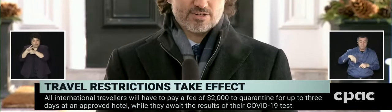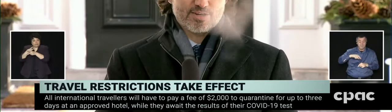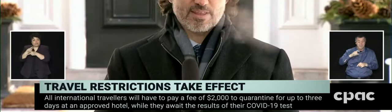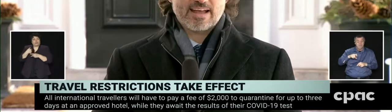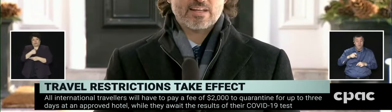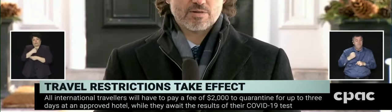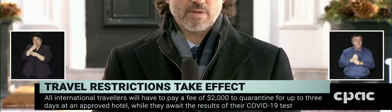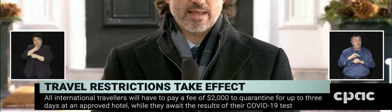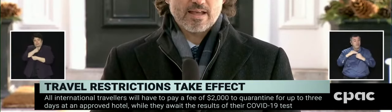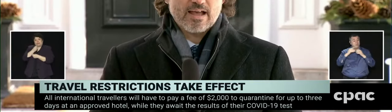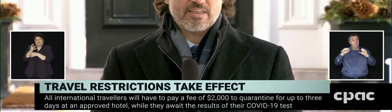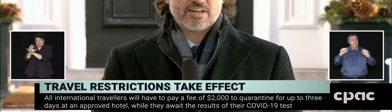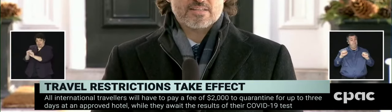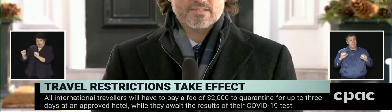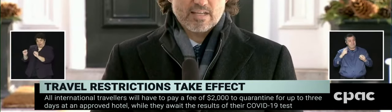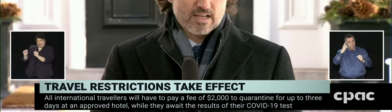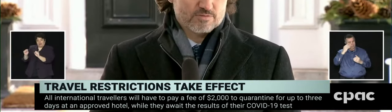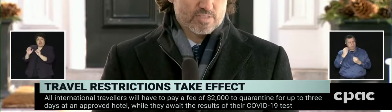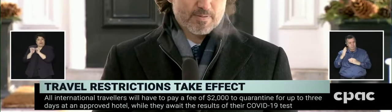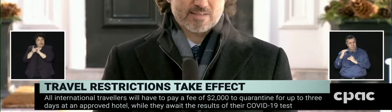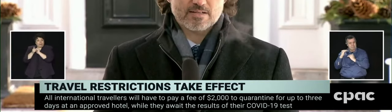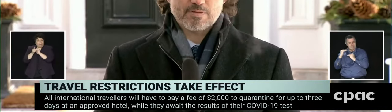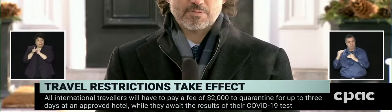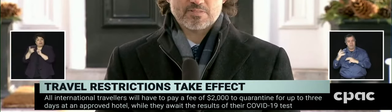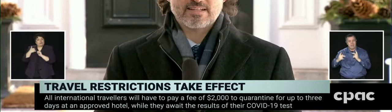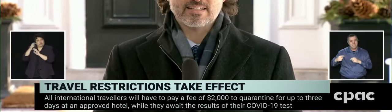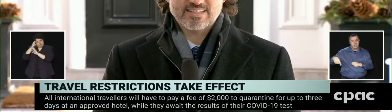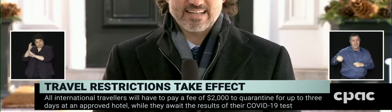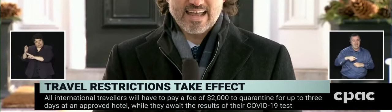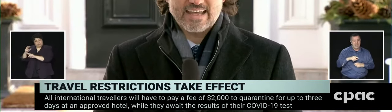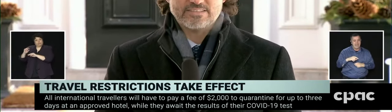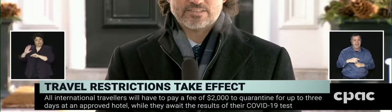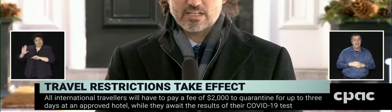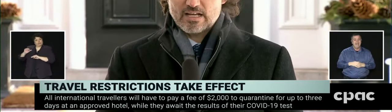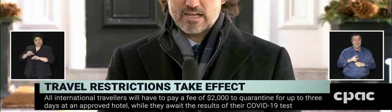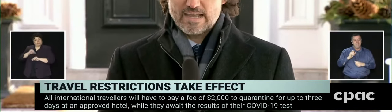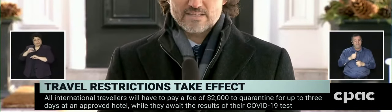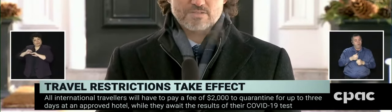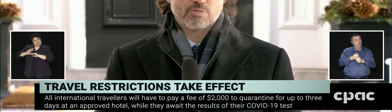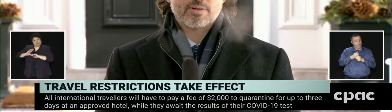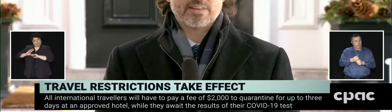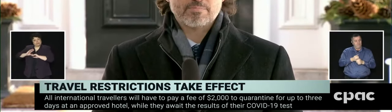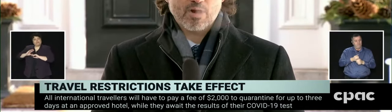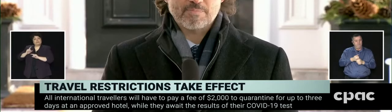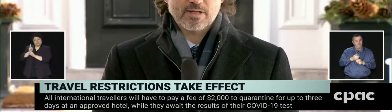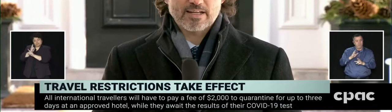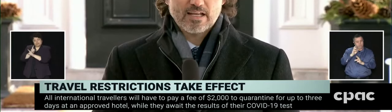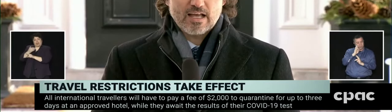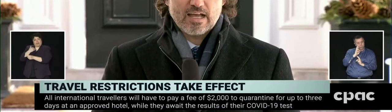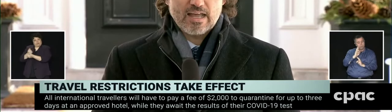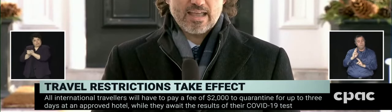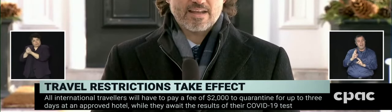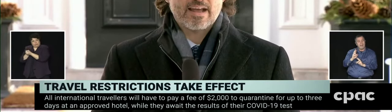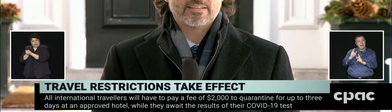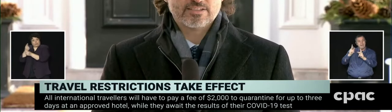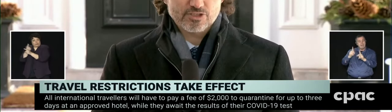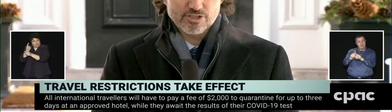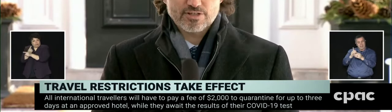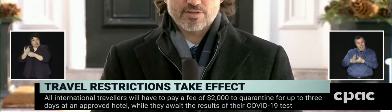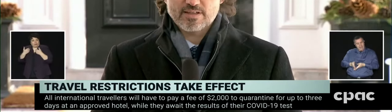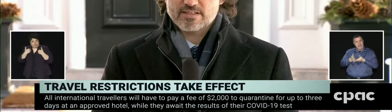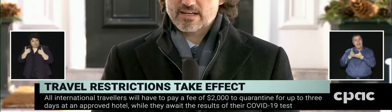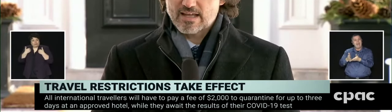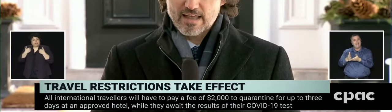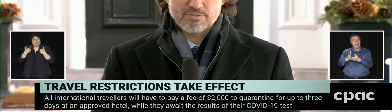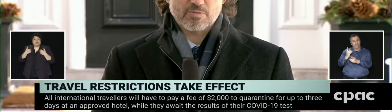need to do that in a way that is respecting people's dignity and supporting them properly. And I can assure